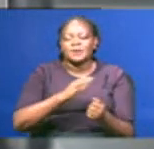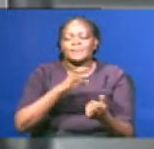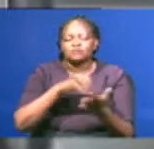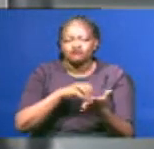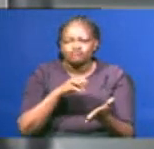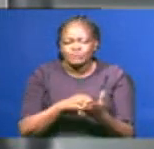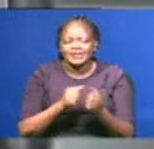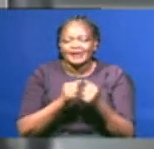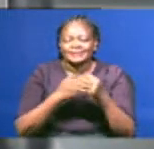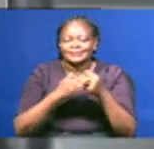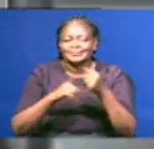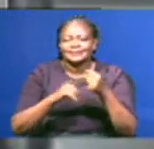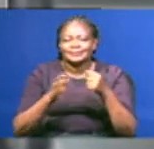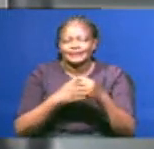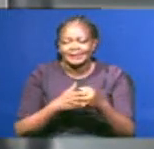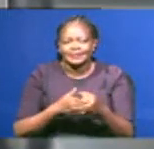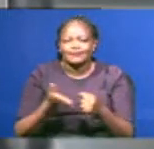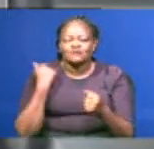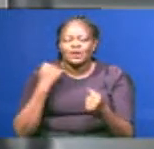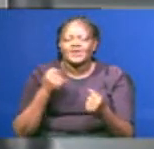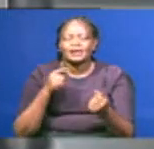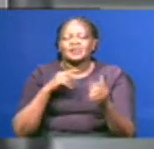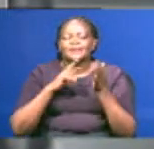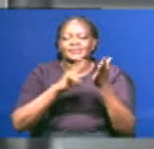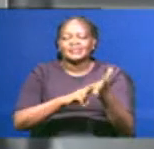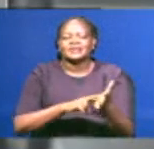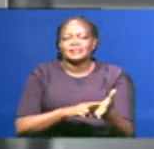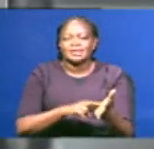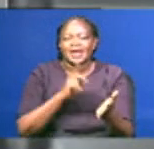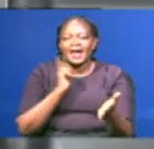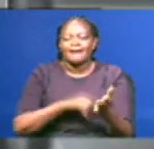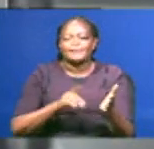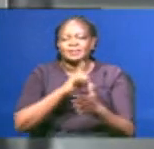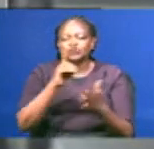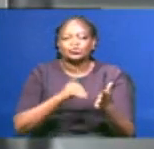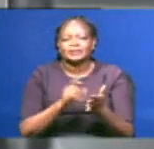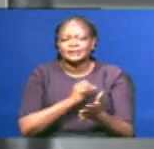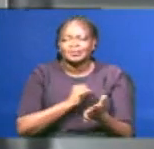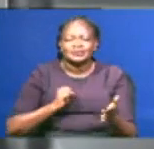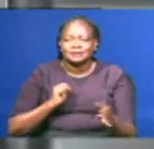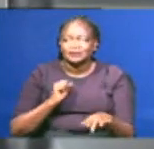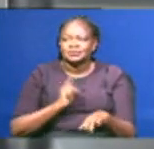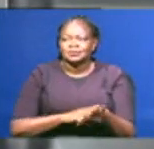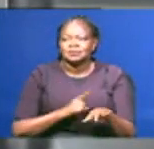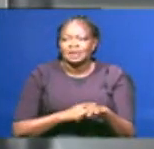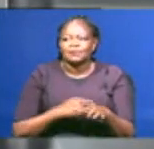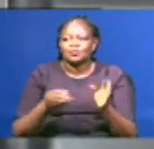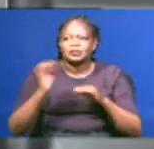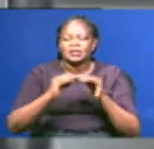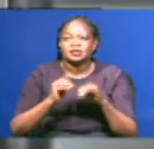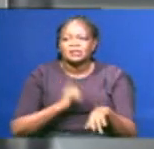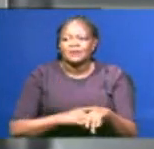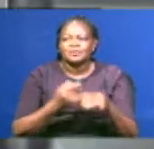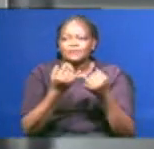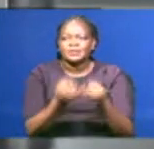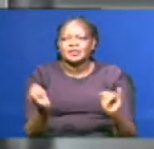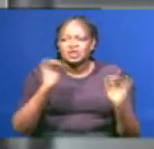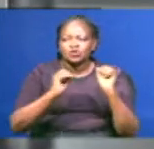Munyi had represented Embu district in the Senate, having been elected during the independence election in